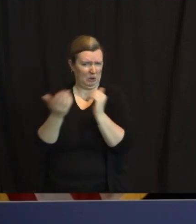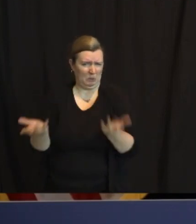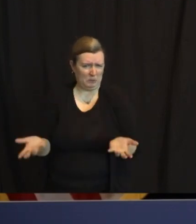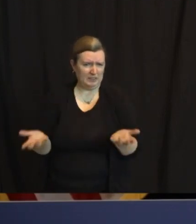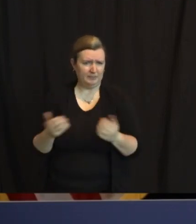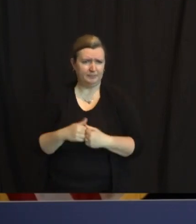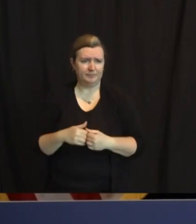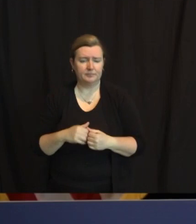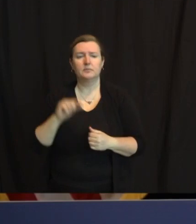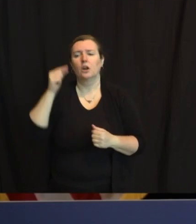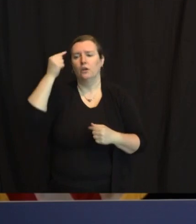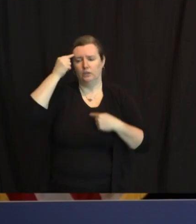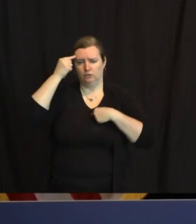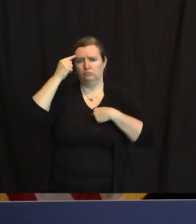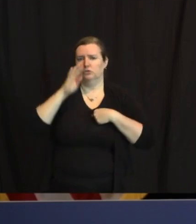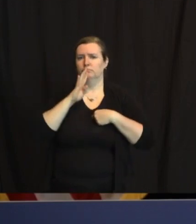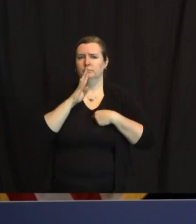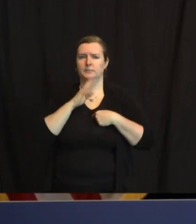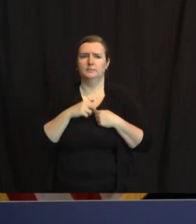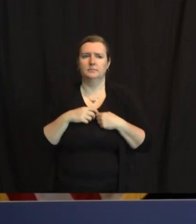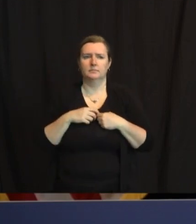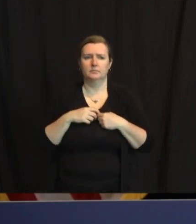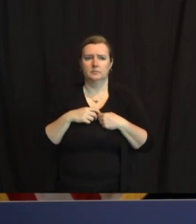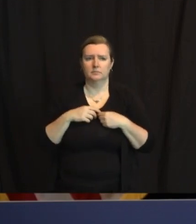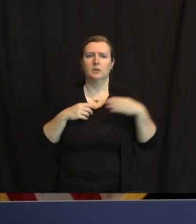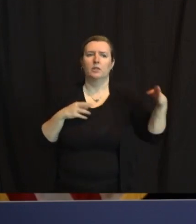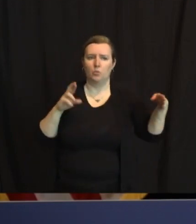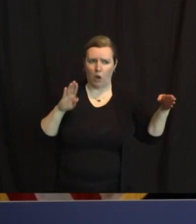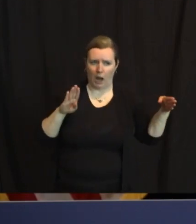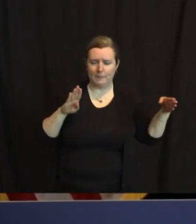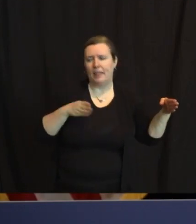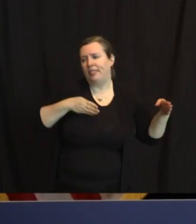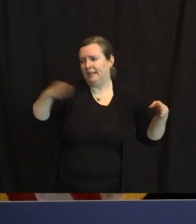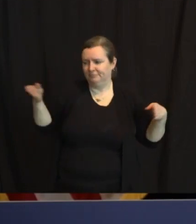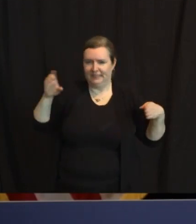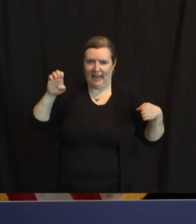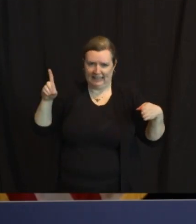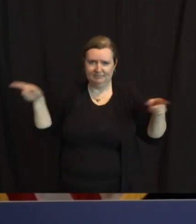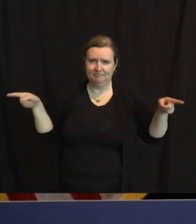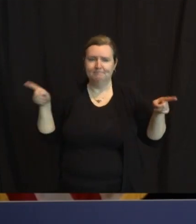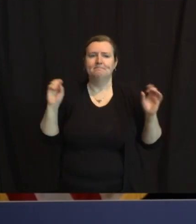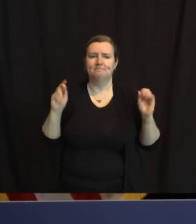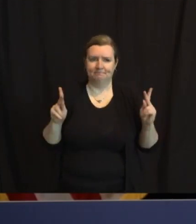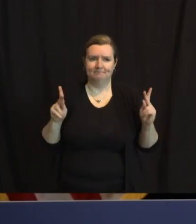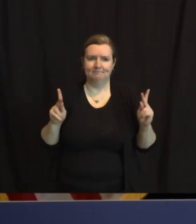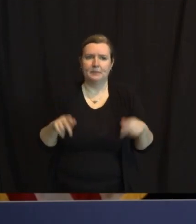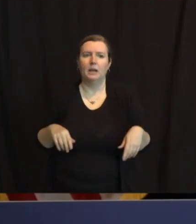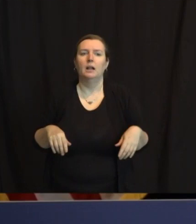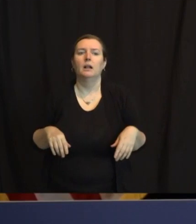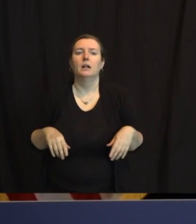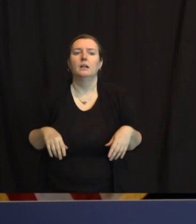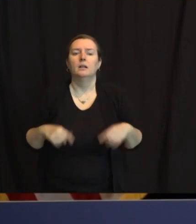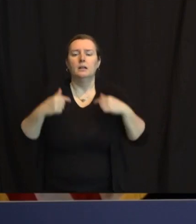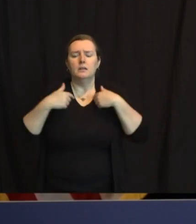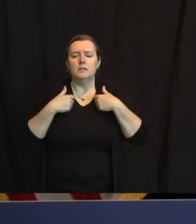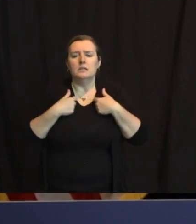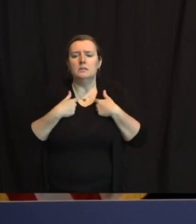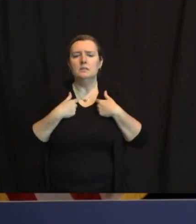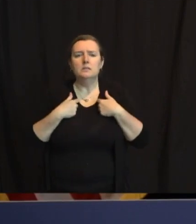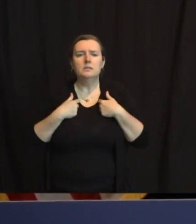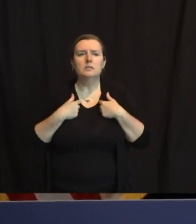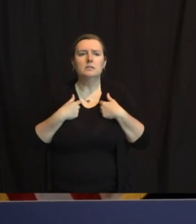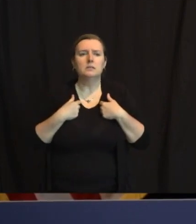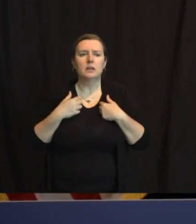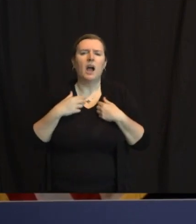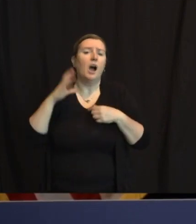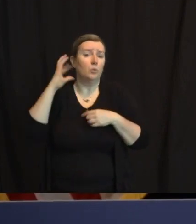turn it to Rob, and then over to Ed, if that's okay with everybody in that order. Listen, I was on Ask the Governor last night.